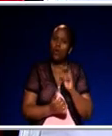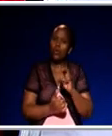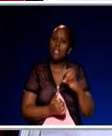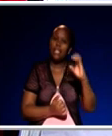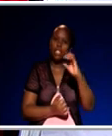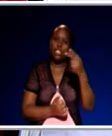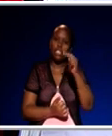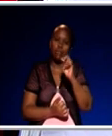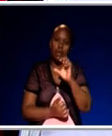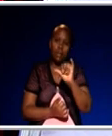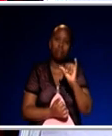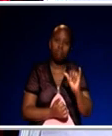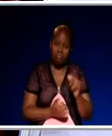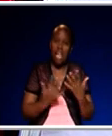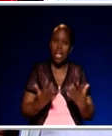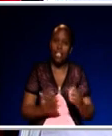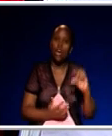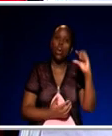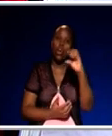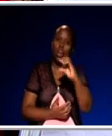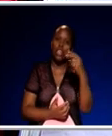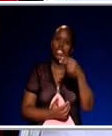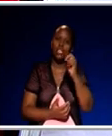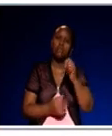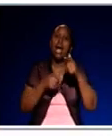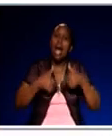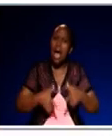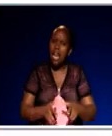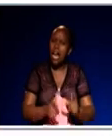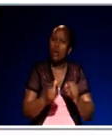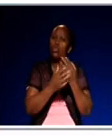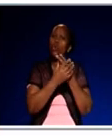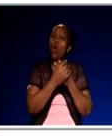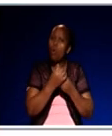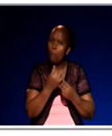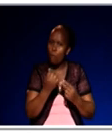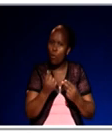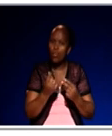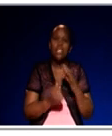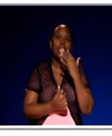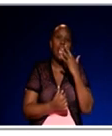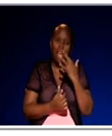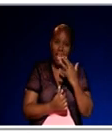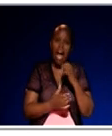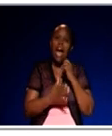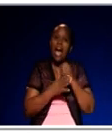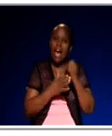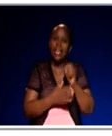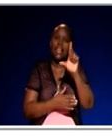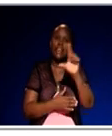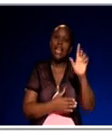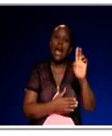chimney, and now the chimney it allows both the atmospheric air and the laboratory